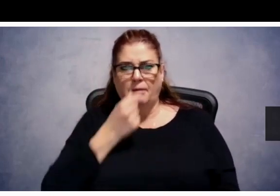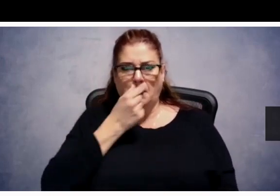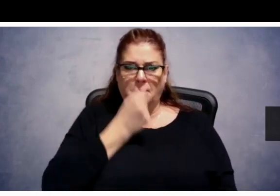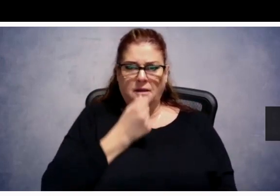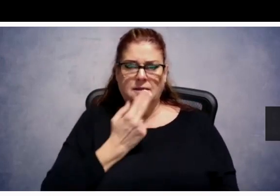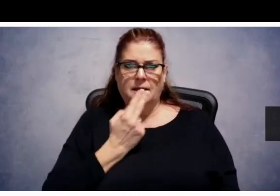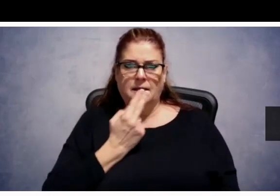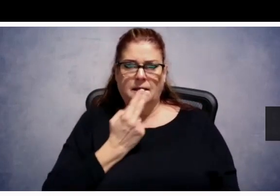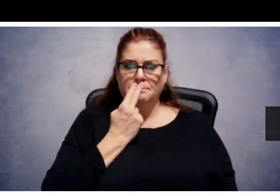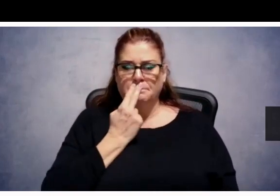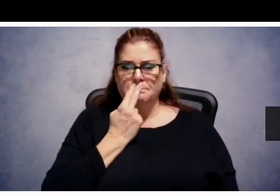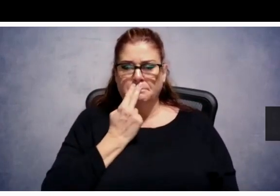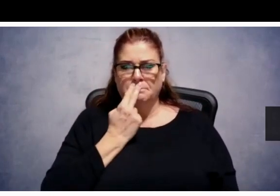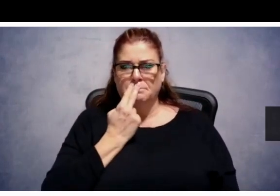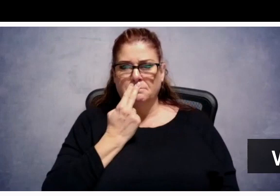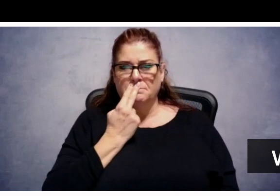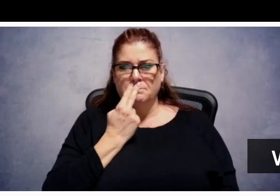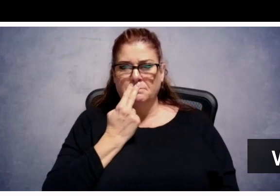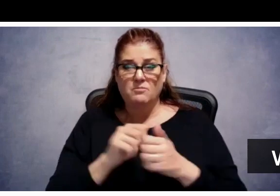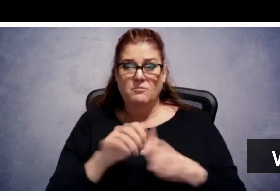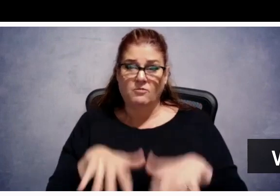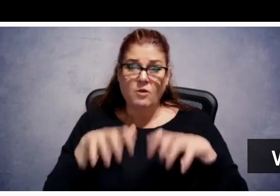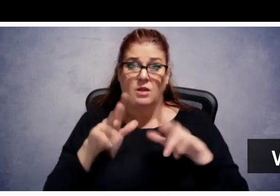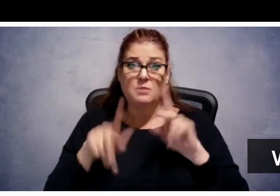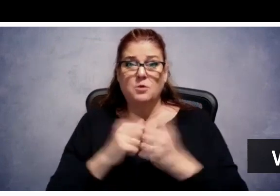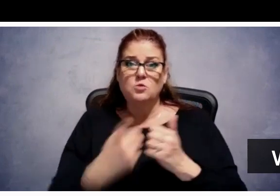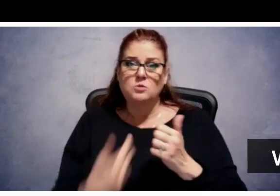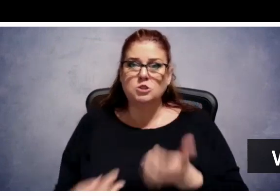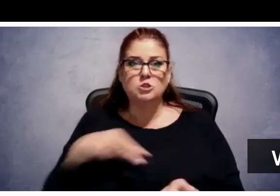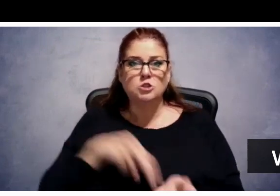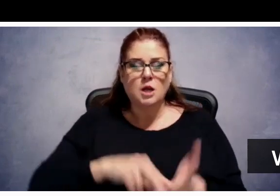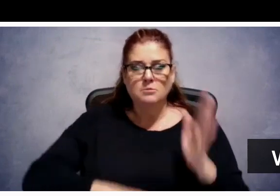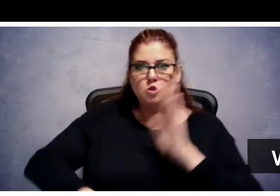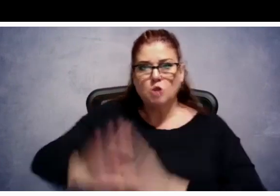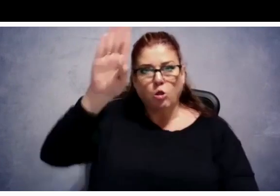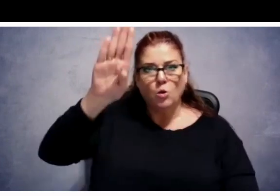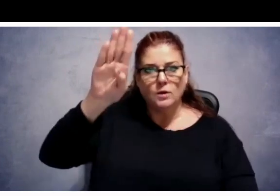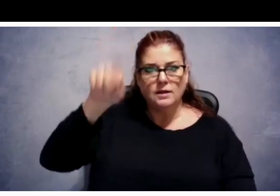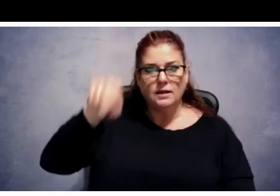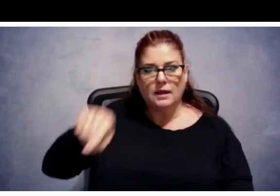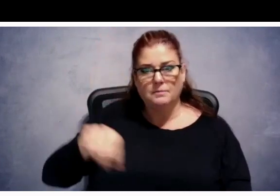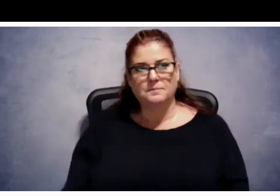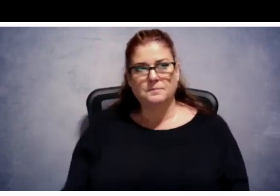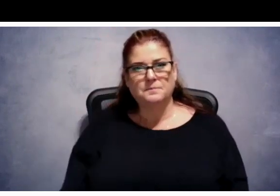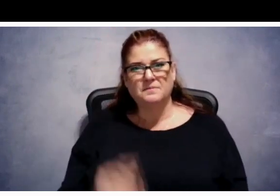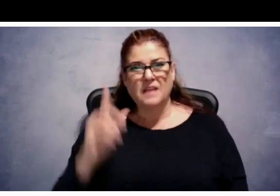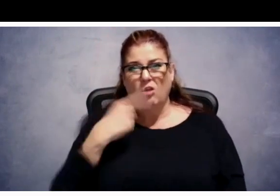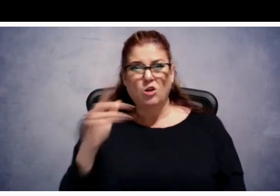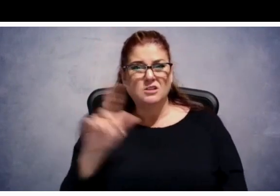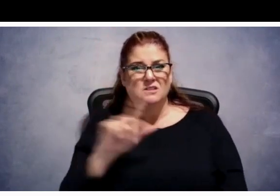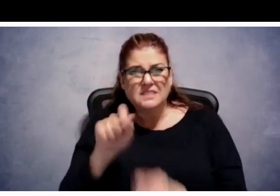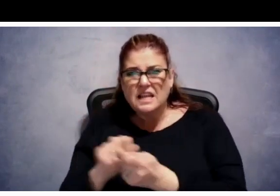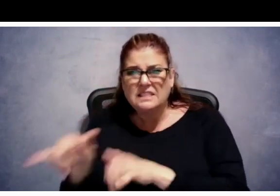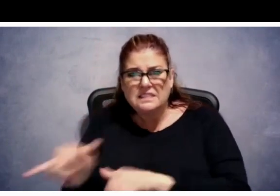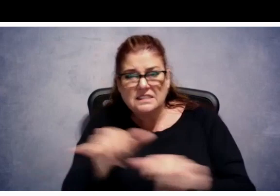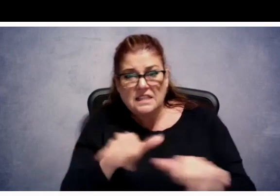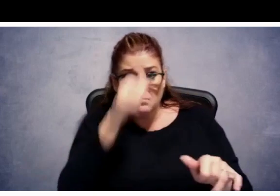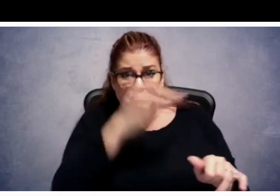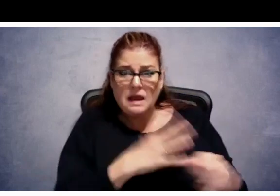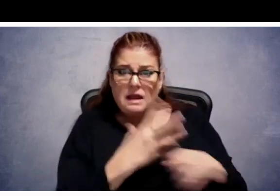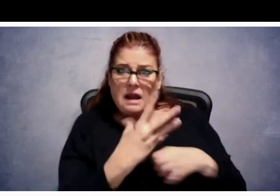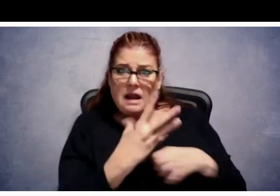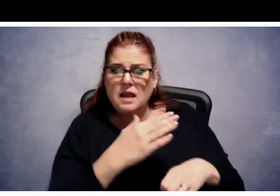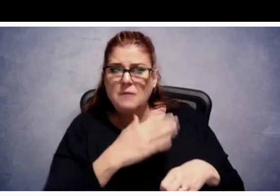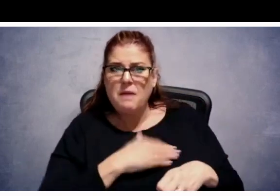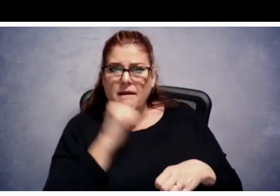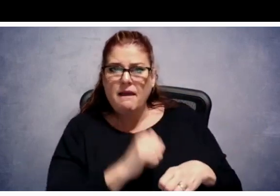mustache and a stadium full of people who stood up to salute him. They looked just like those men outside Aunt